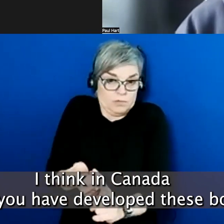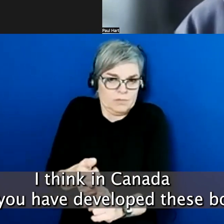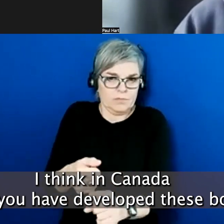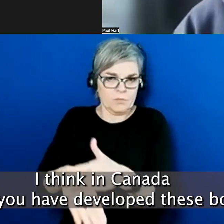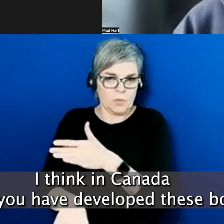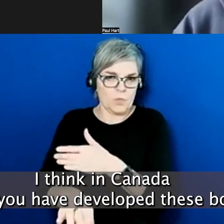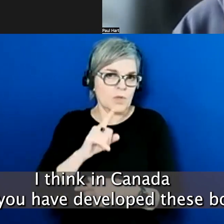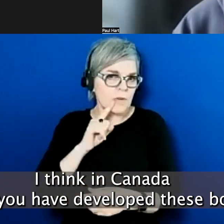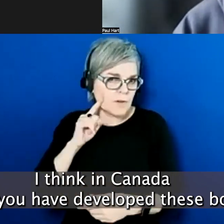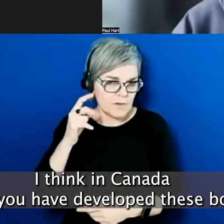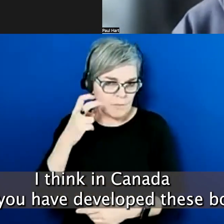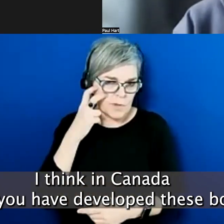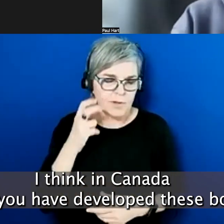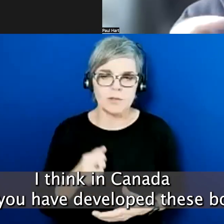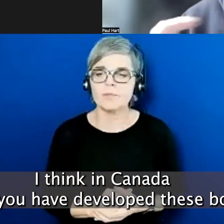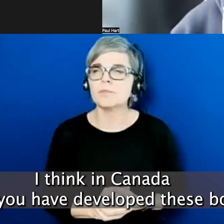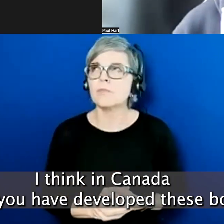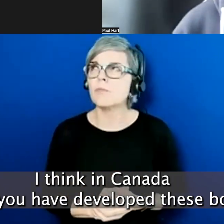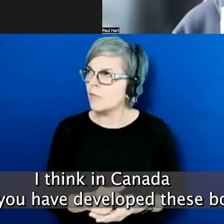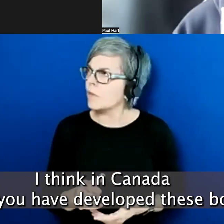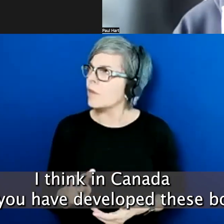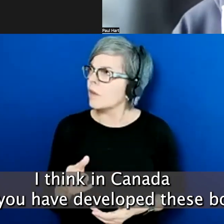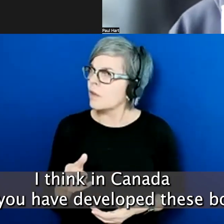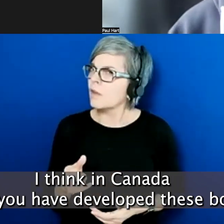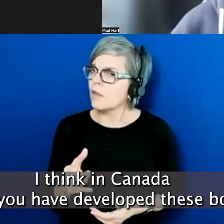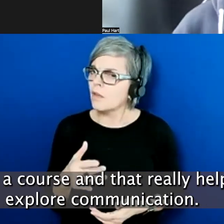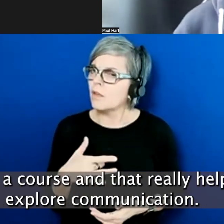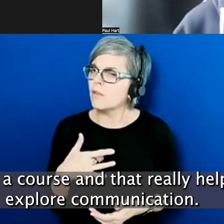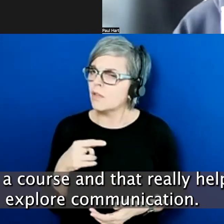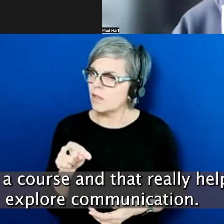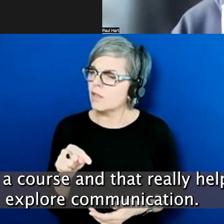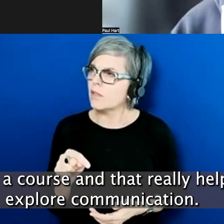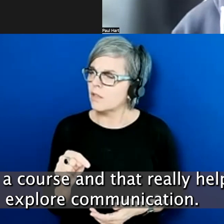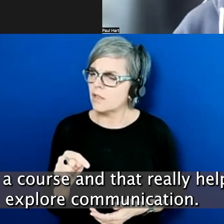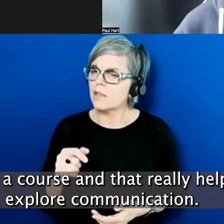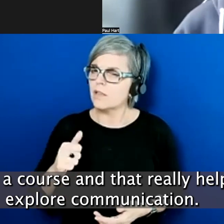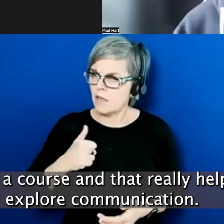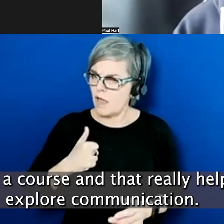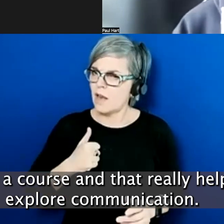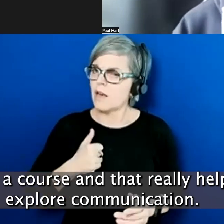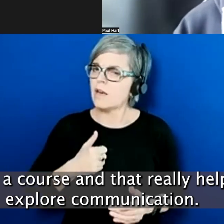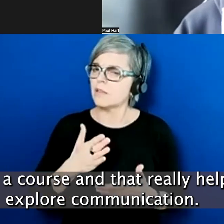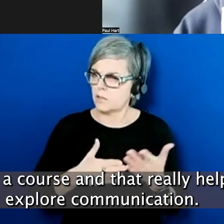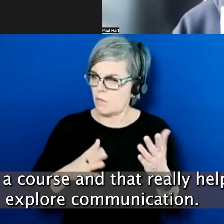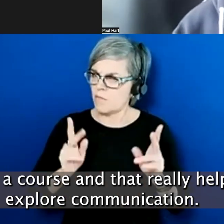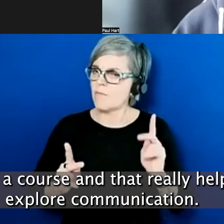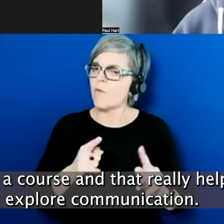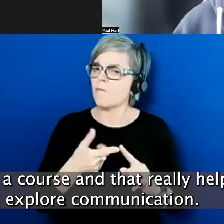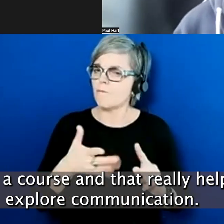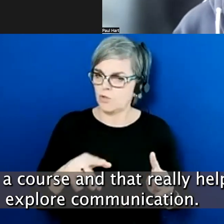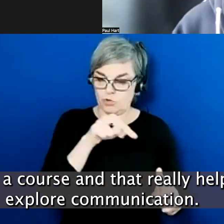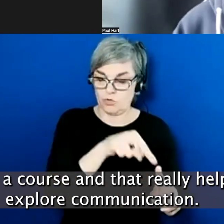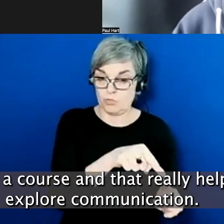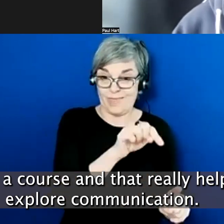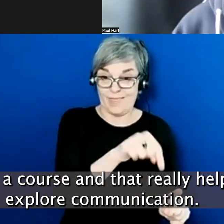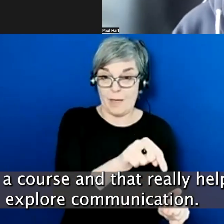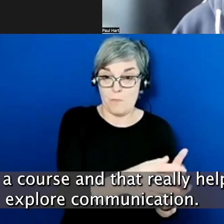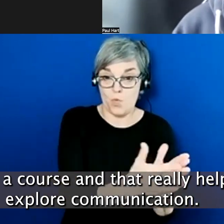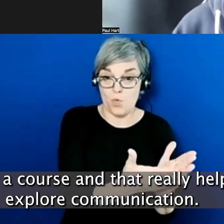Canada, some of you have developed these booklets into a course that really helps